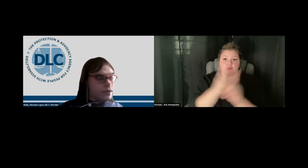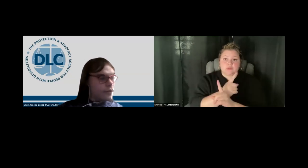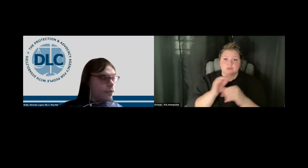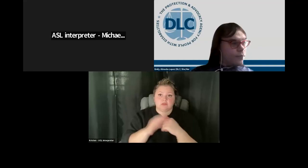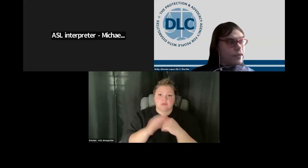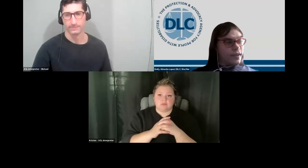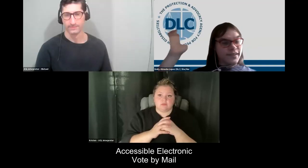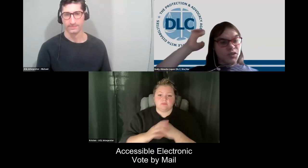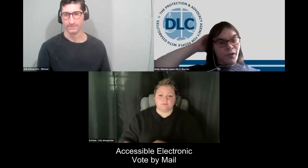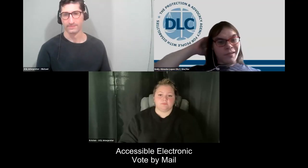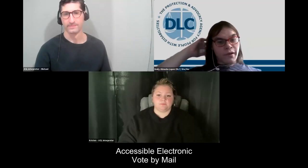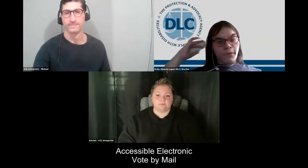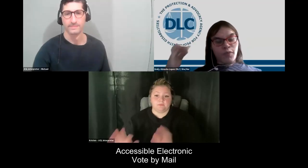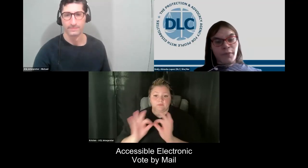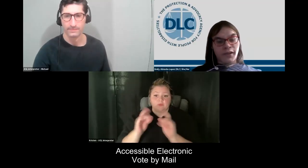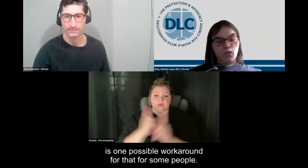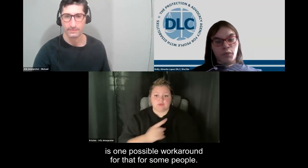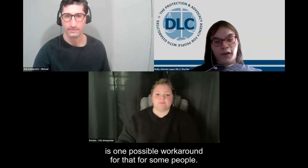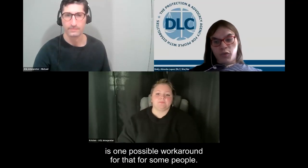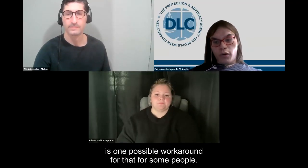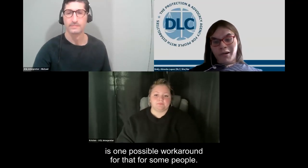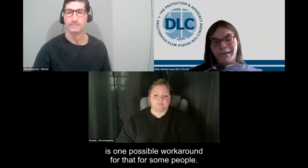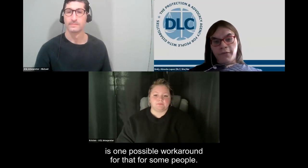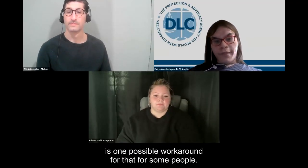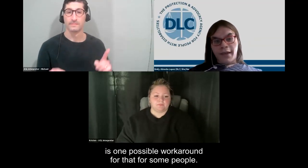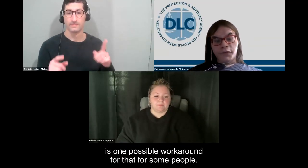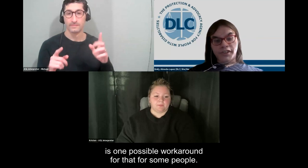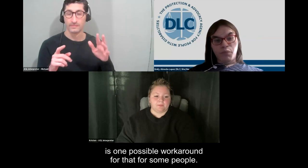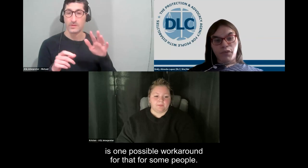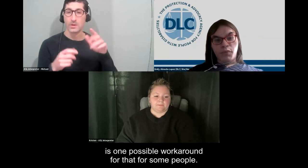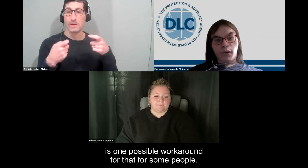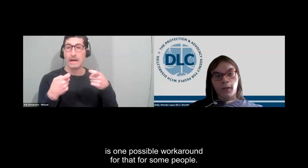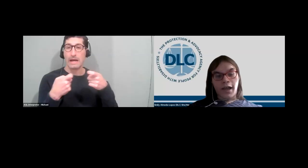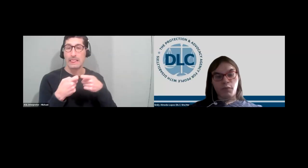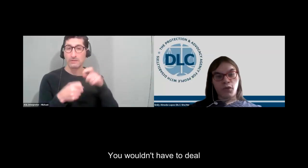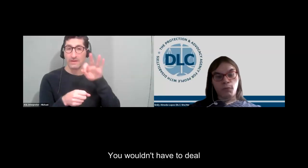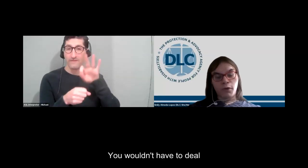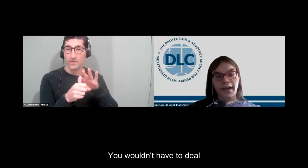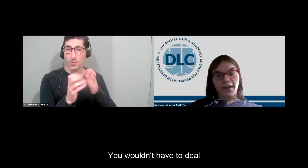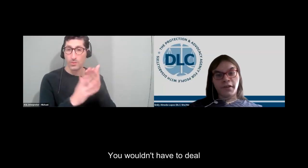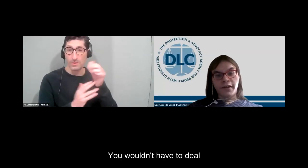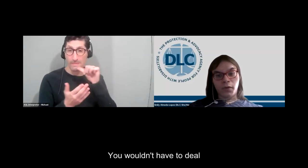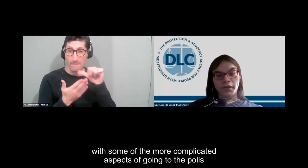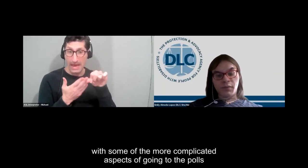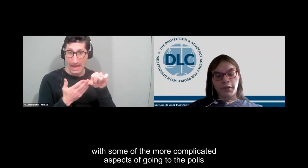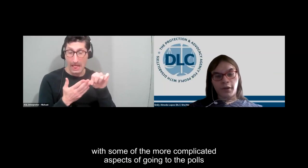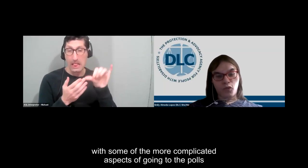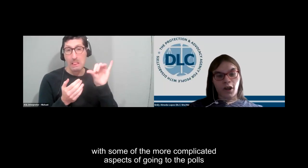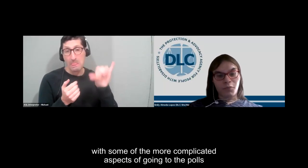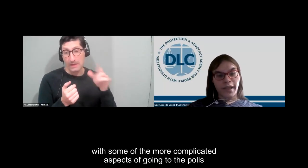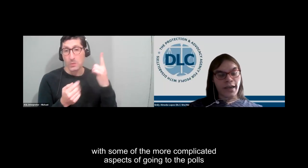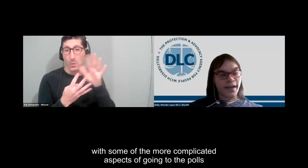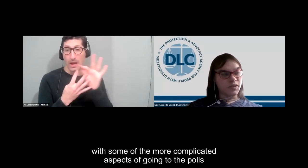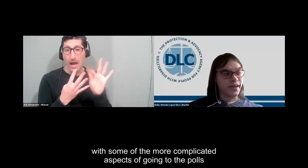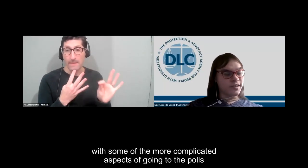so accessible electronic vote by mail is one possible workaround for that. But for some people, um, you wouldn't have to deal with some of the